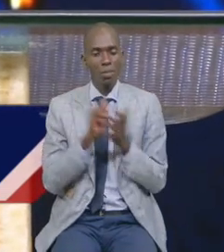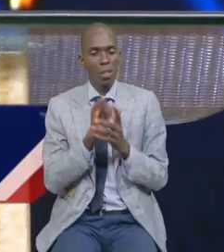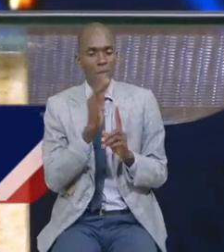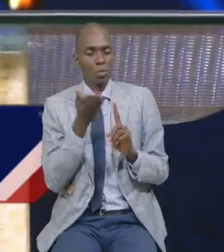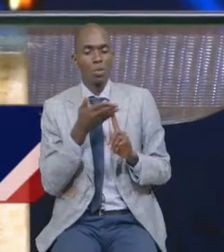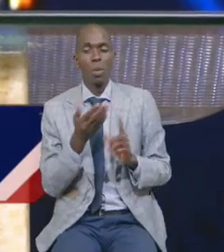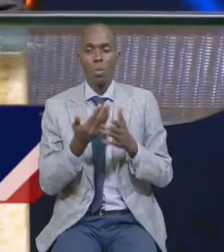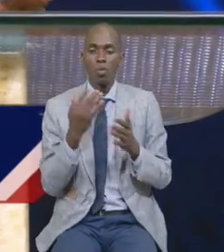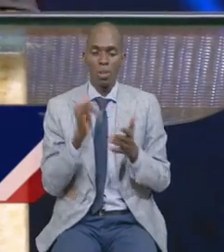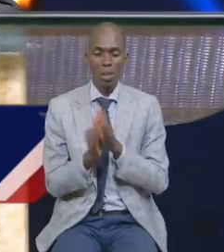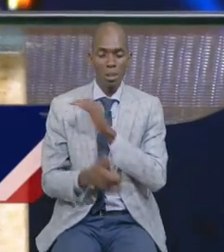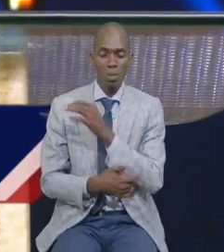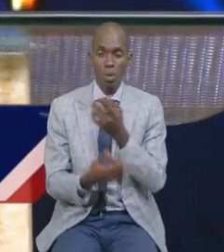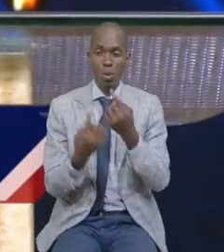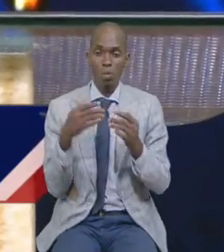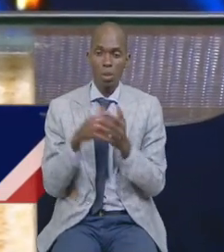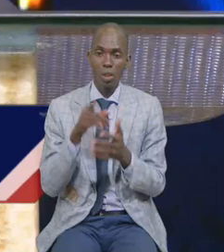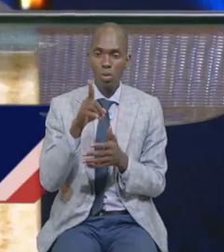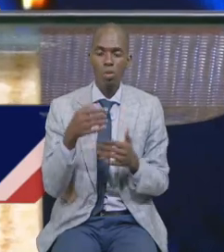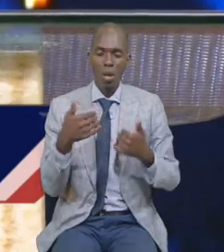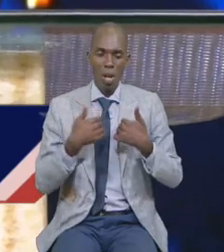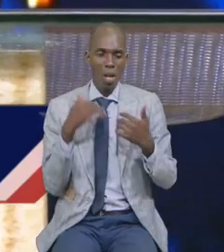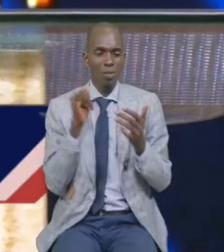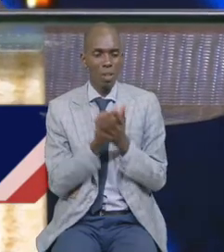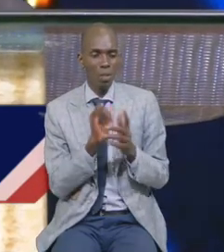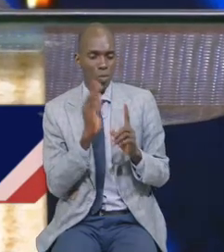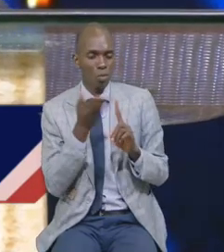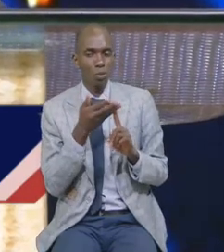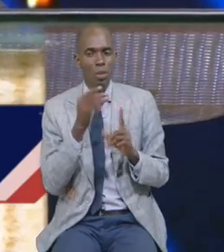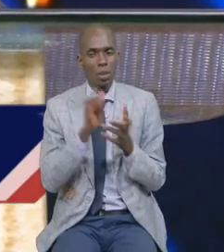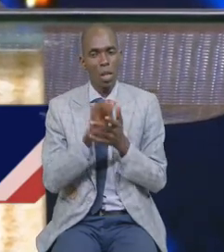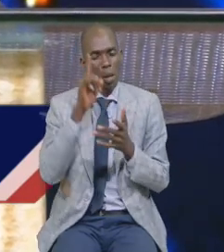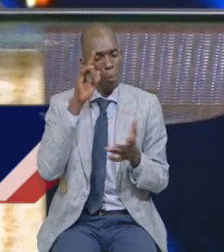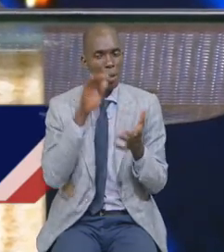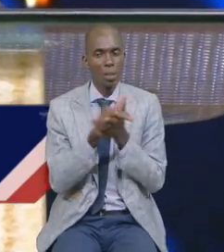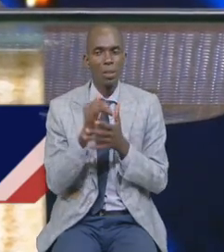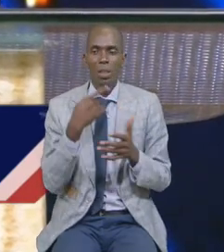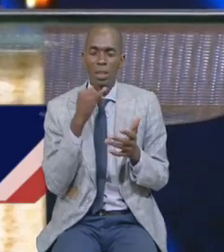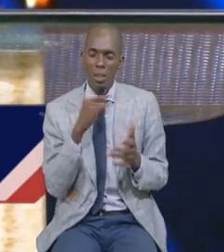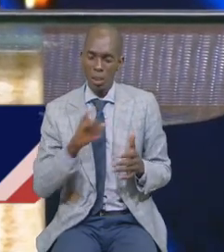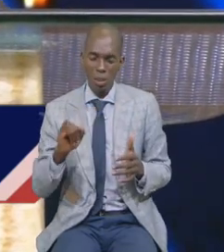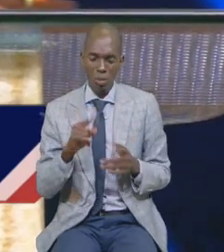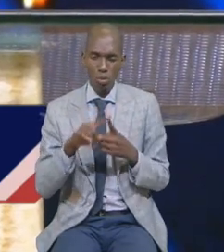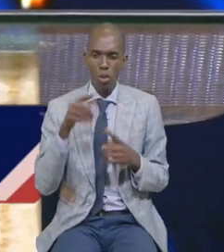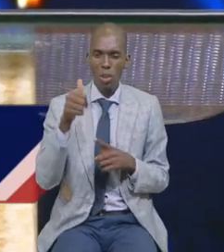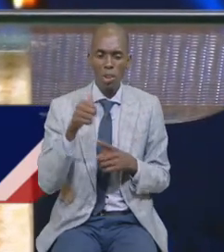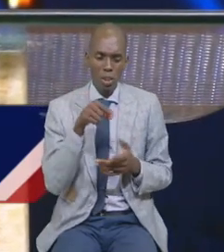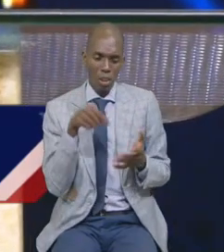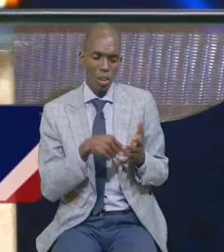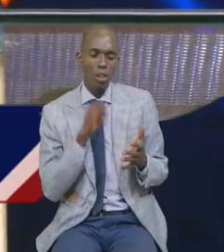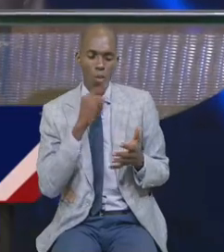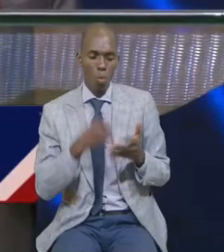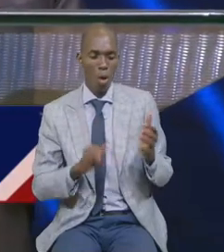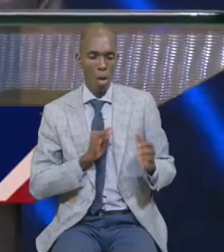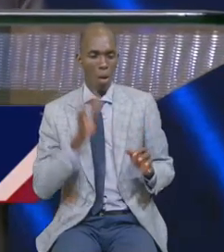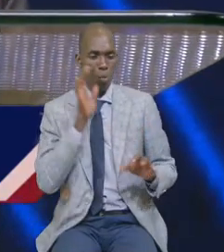comes. Have conviction. This is what I will do, and this is what I will not do. This is how